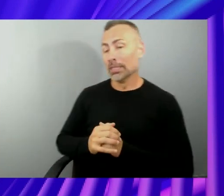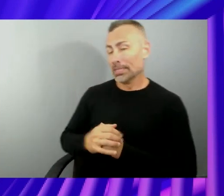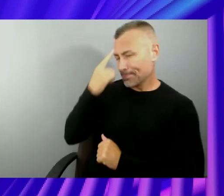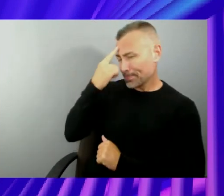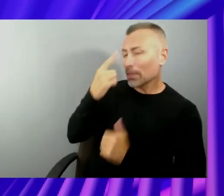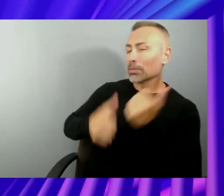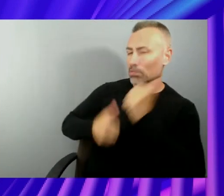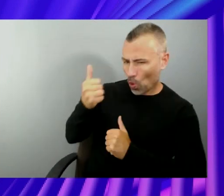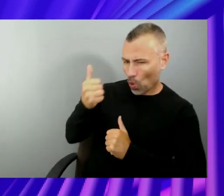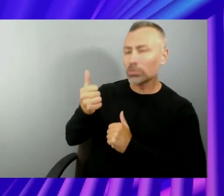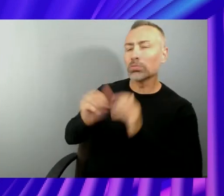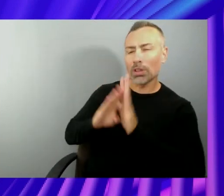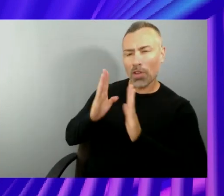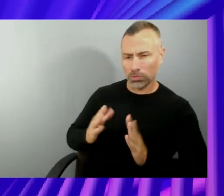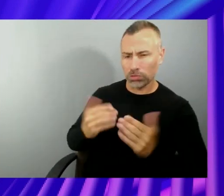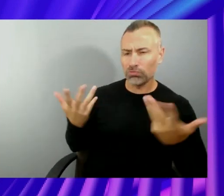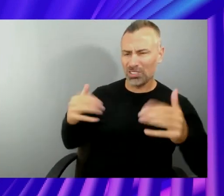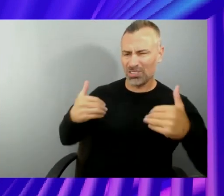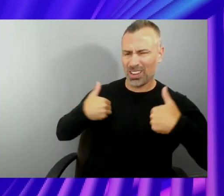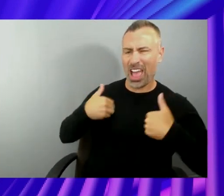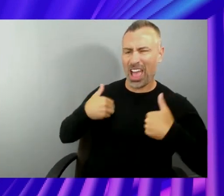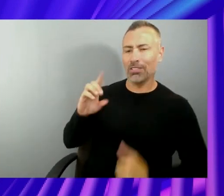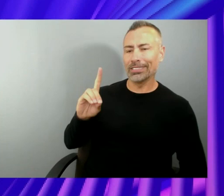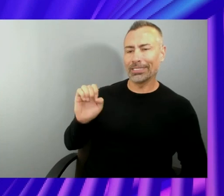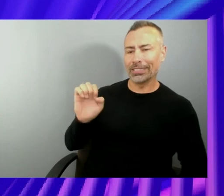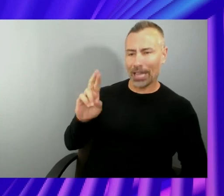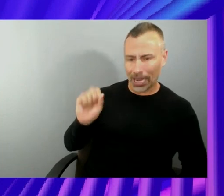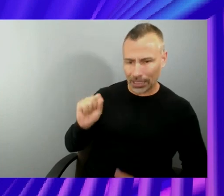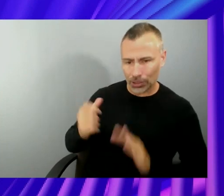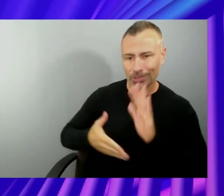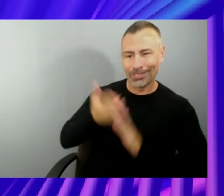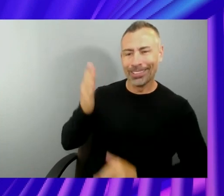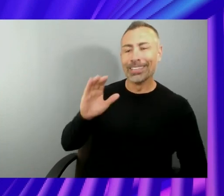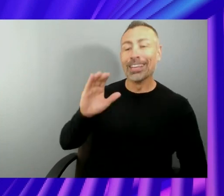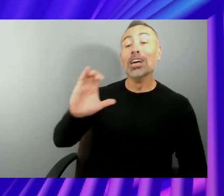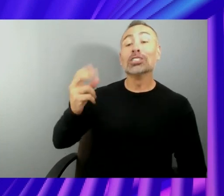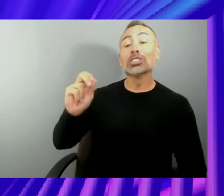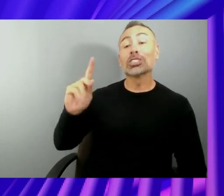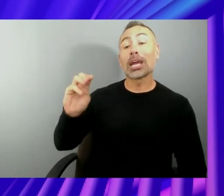do. Checkmarx, Pete, James, thank you so much for